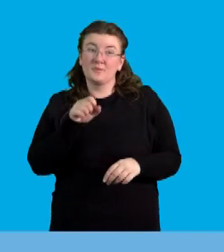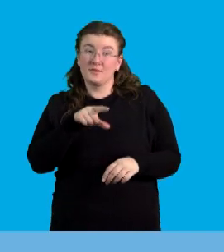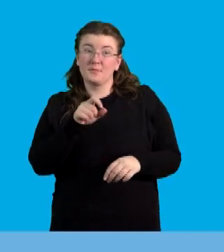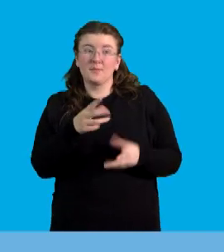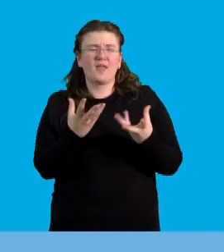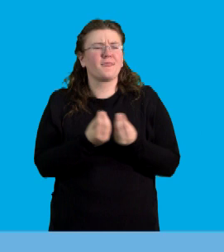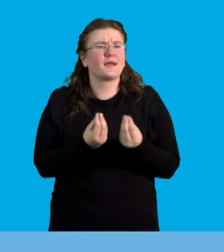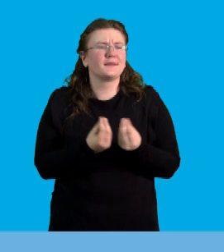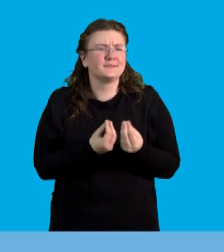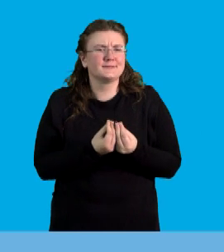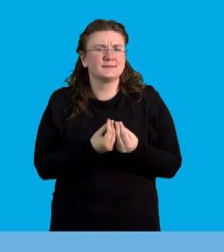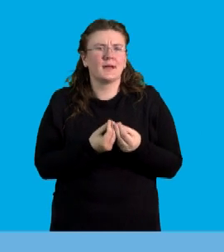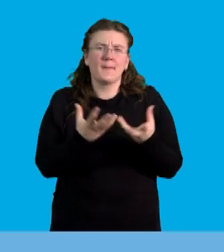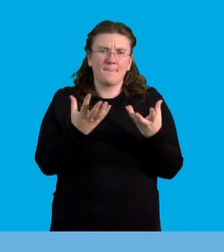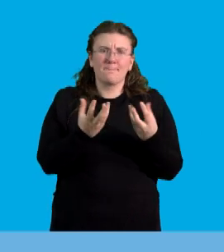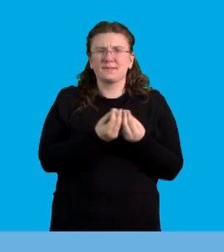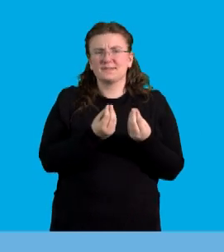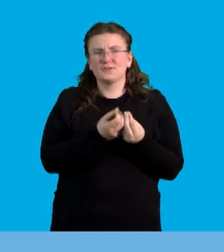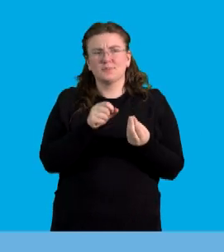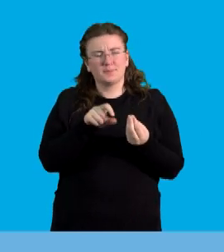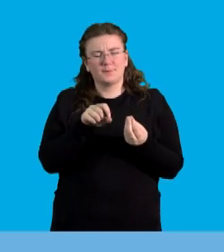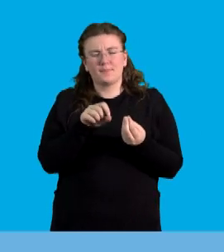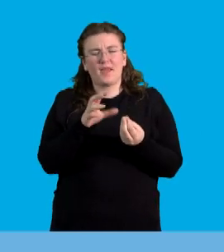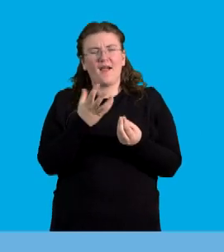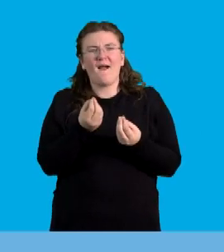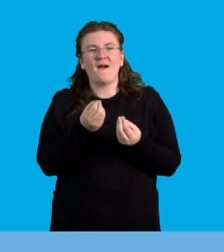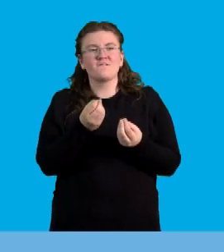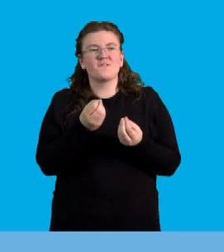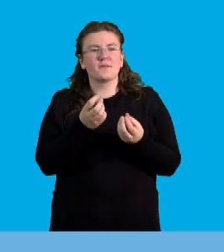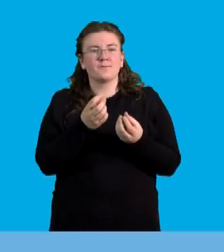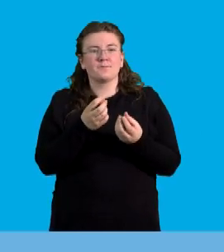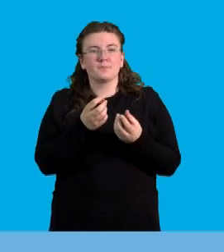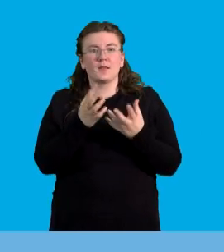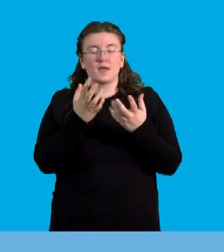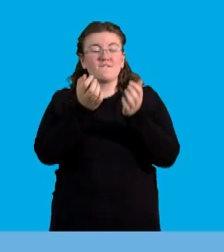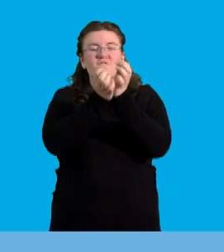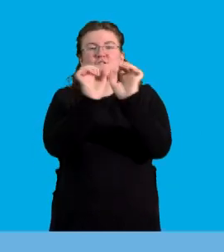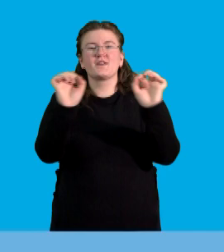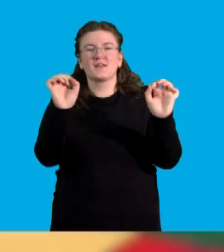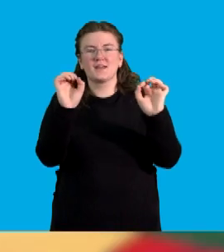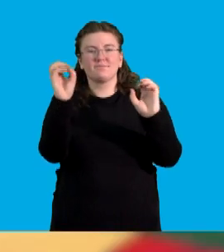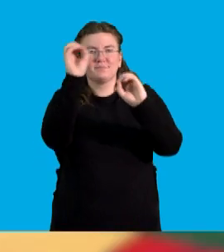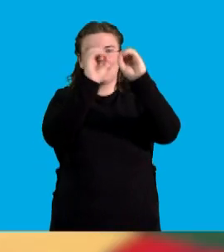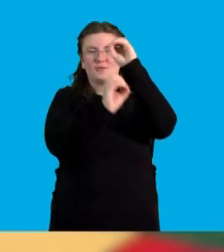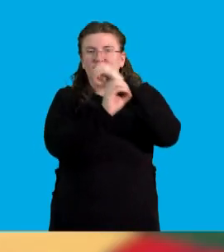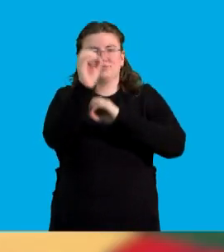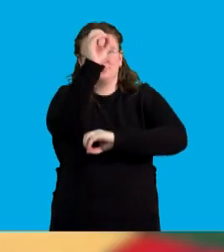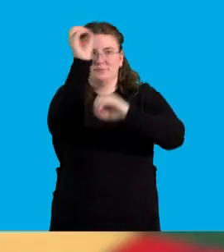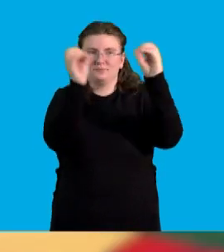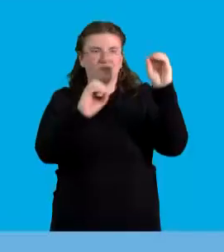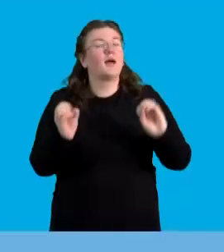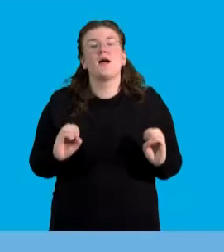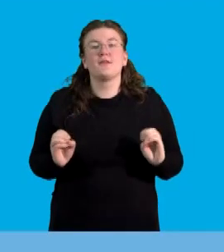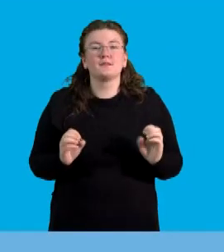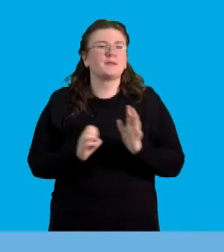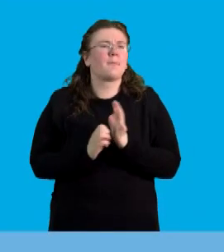are the substances, or those are the materials that do not have the free delocalized electrons on the outer shell. So we can talk,